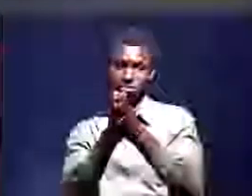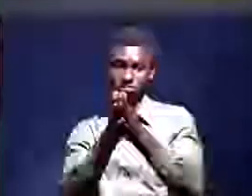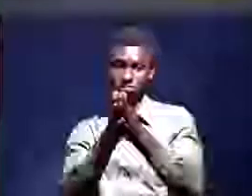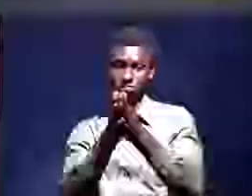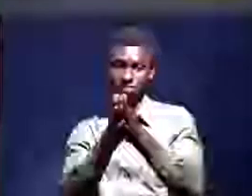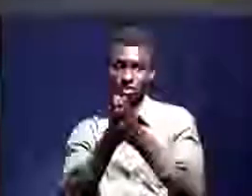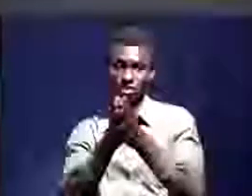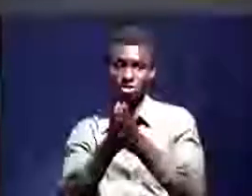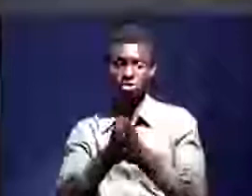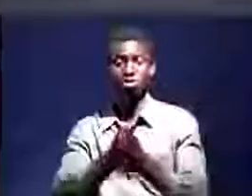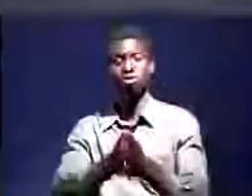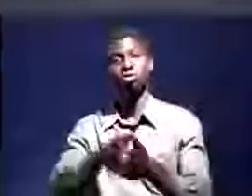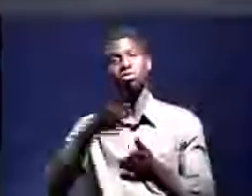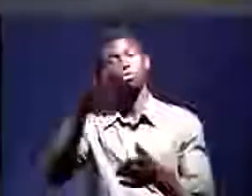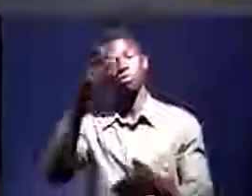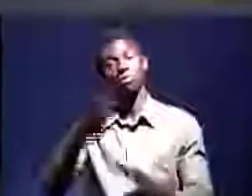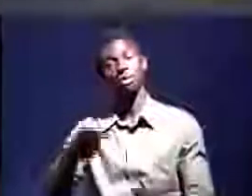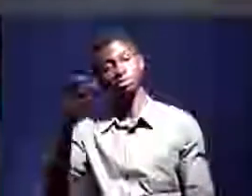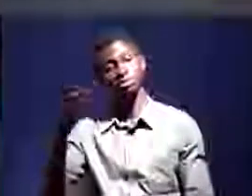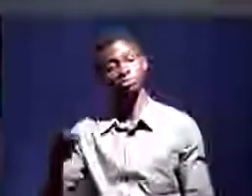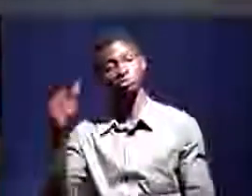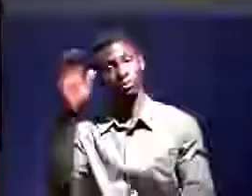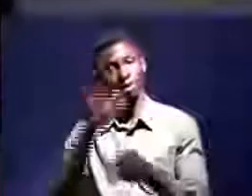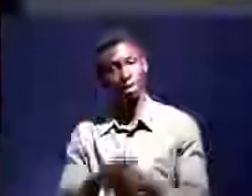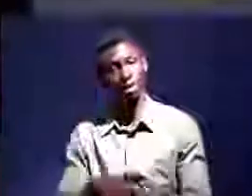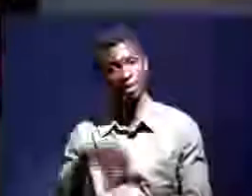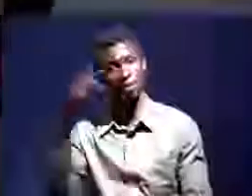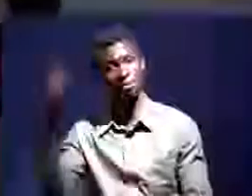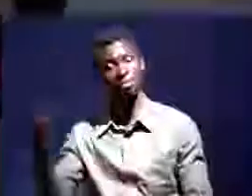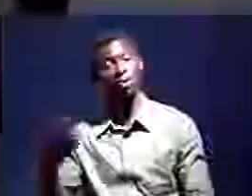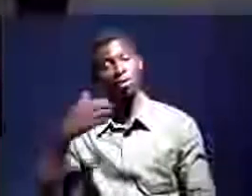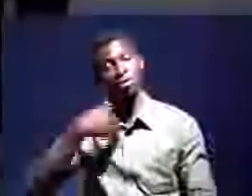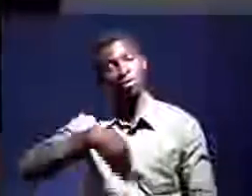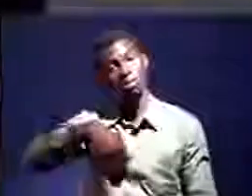who've gone to university all year